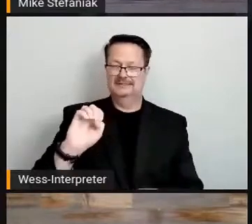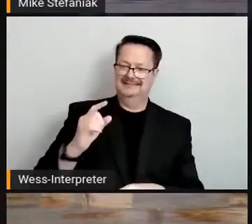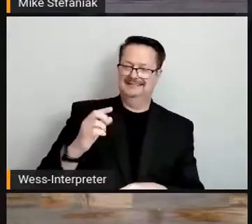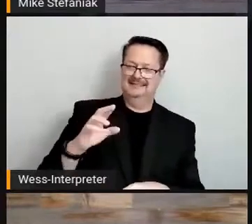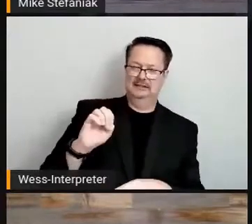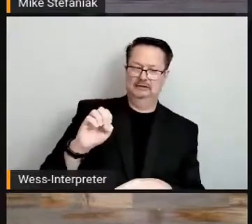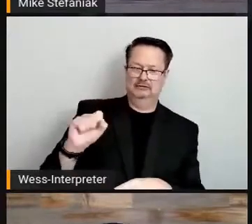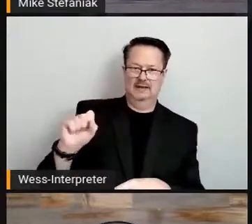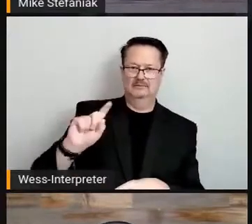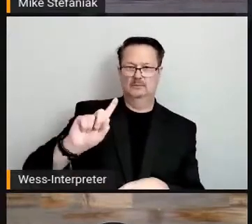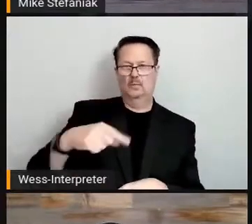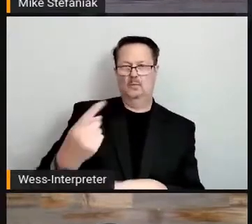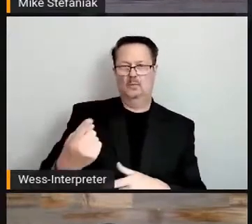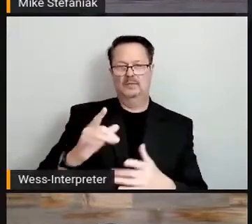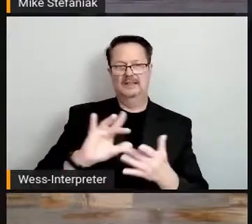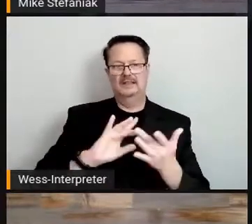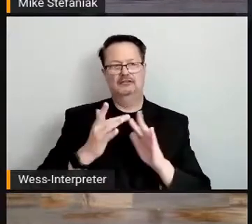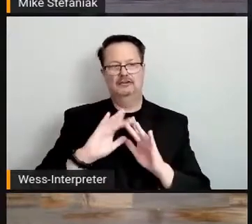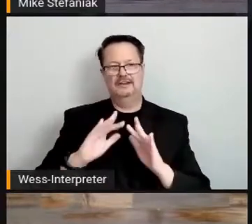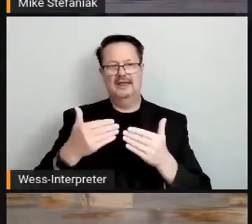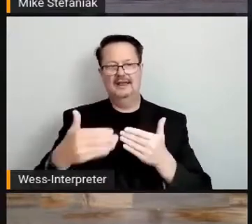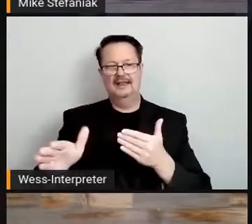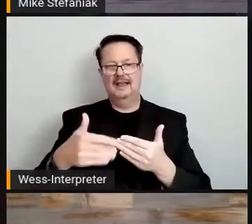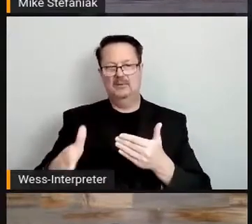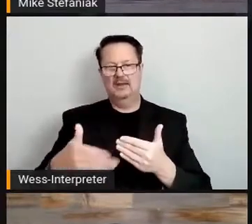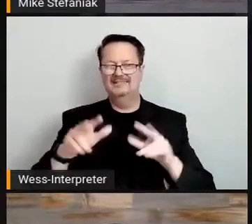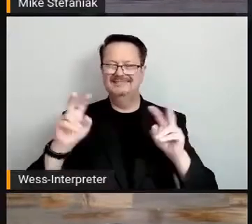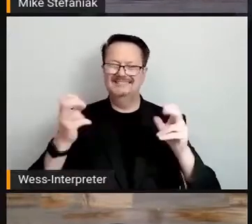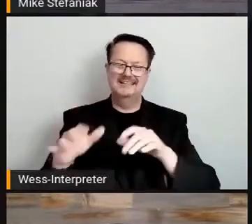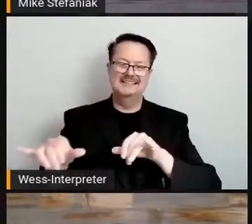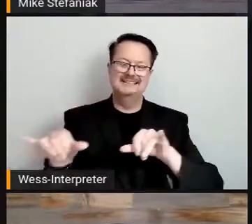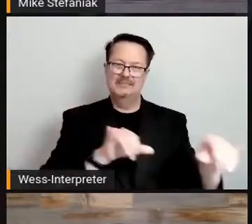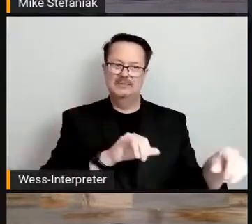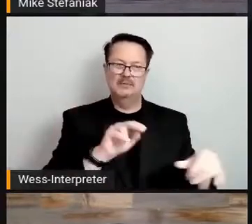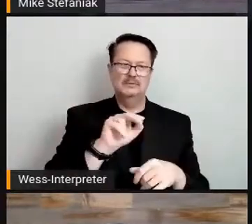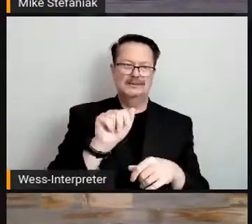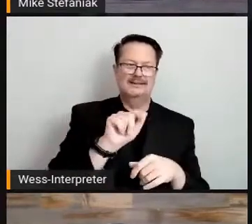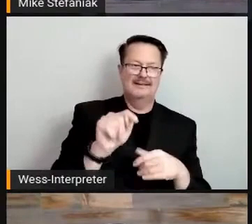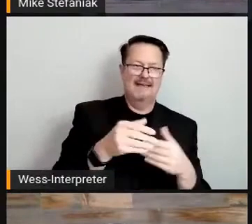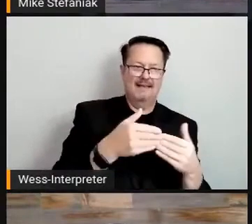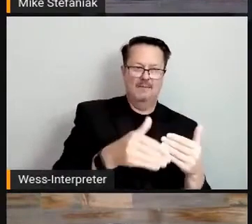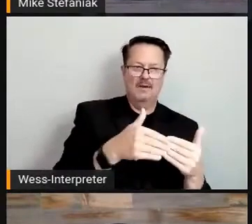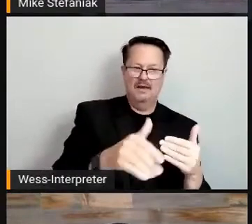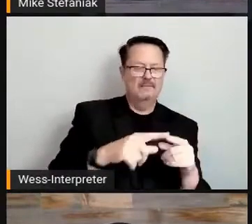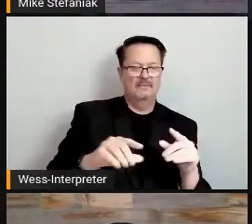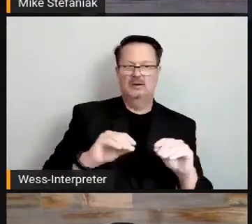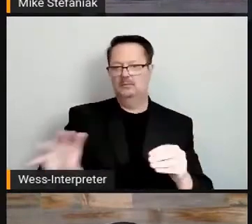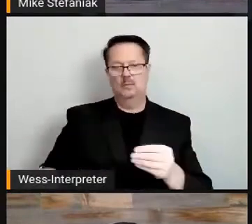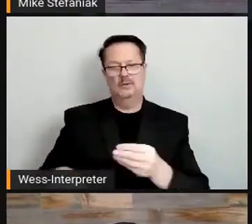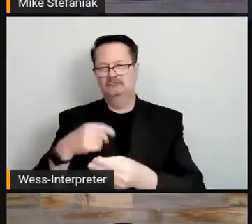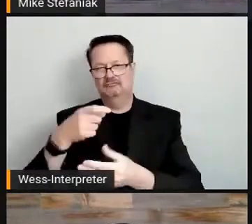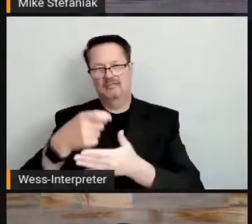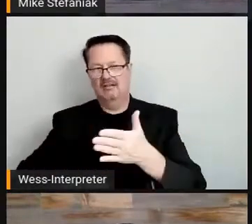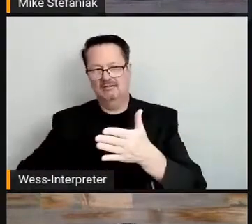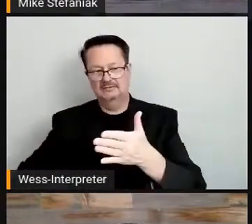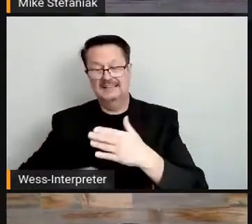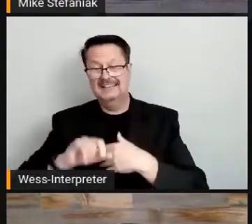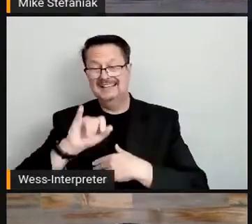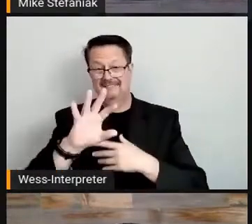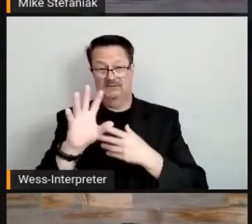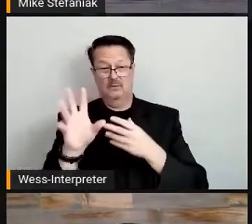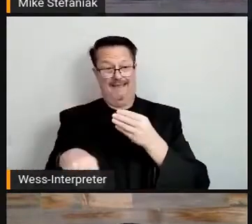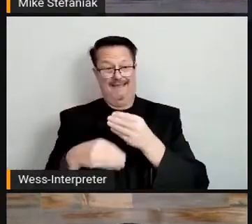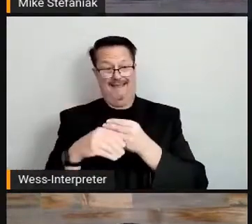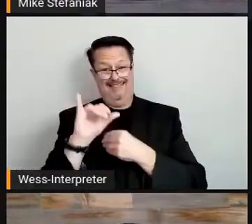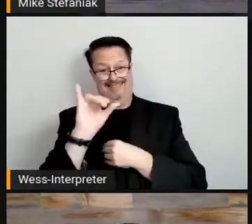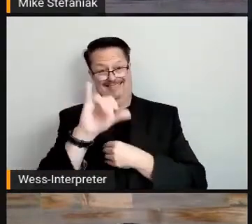internet gateway. It's similar to a NAT gateway, however, importantly, no additional cost. And if you add this to